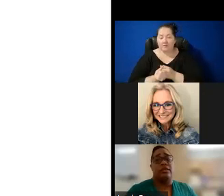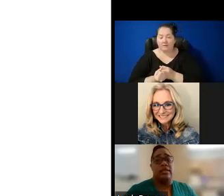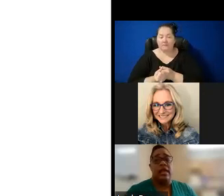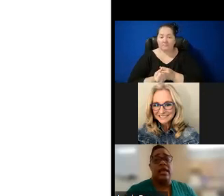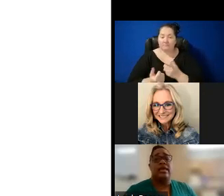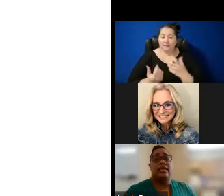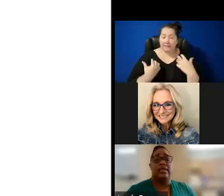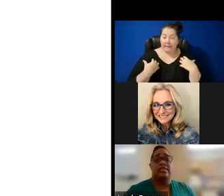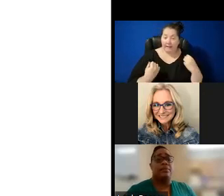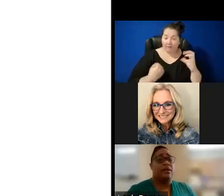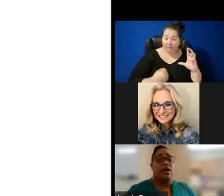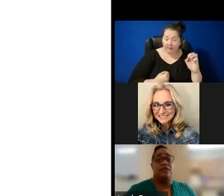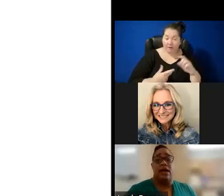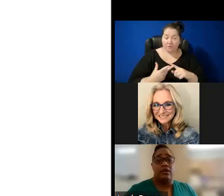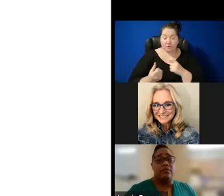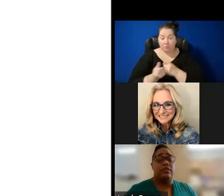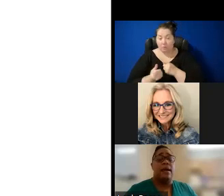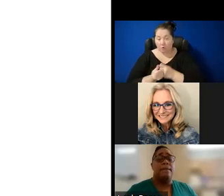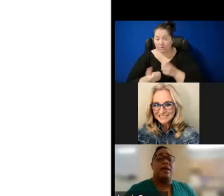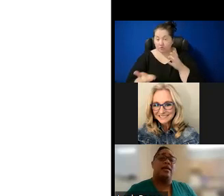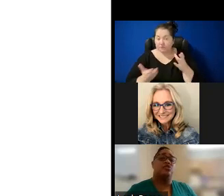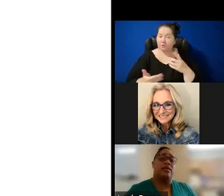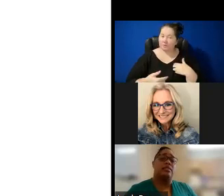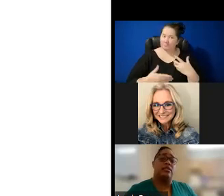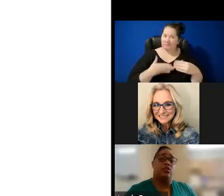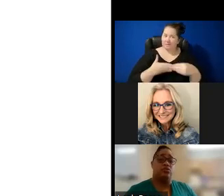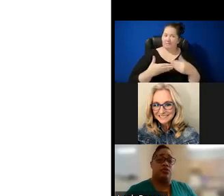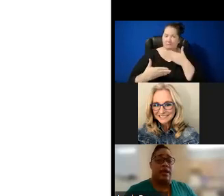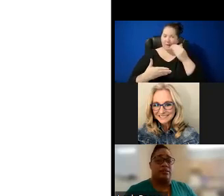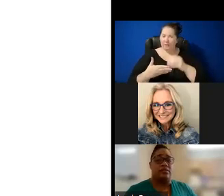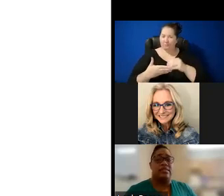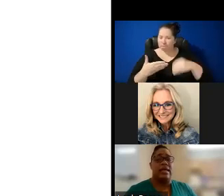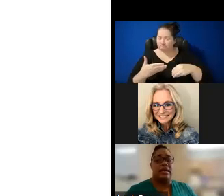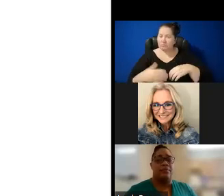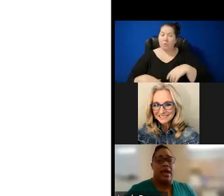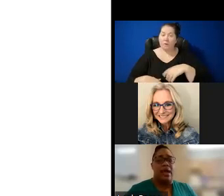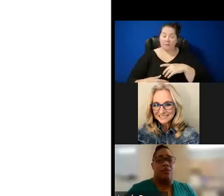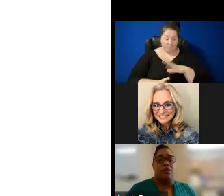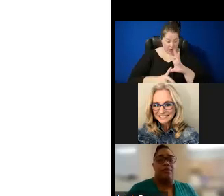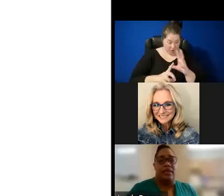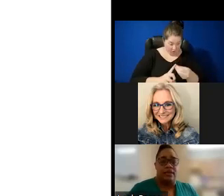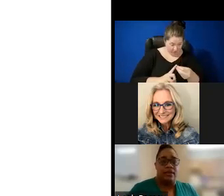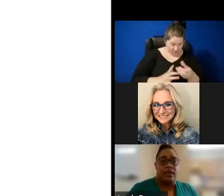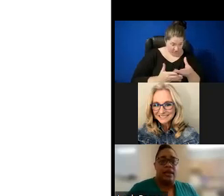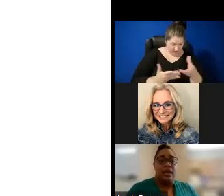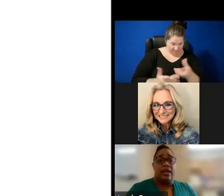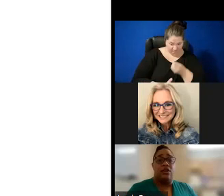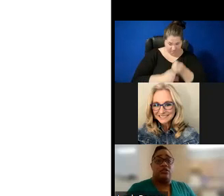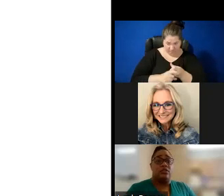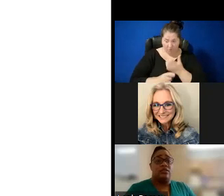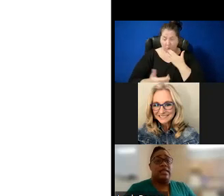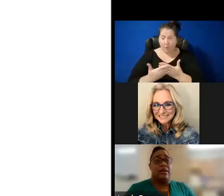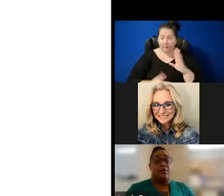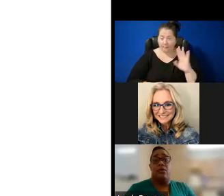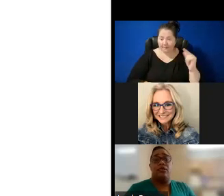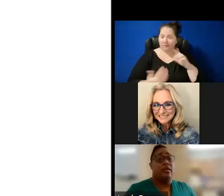cultural humility can lead to better health outcomes by addressing cultural factors that impact well-being. It